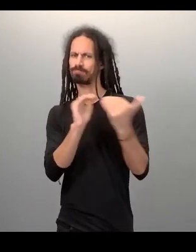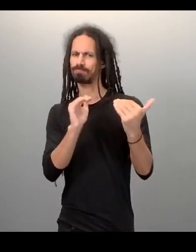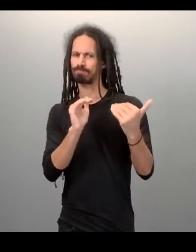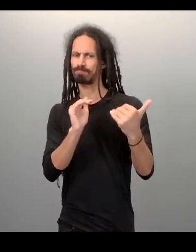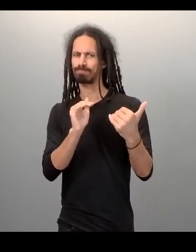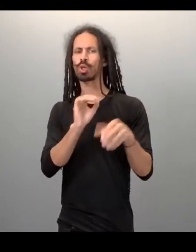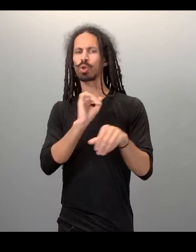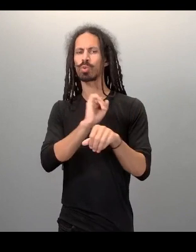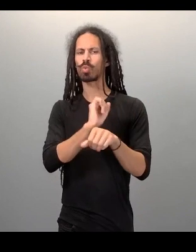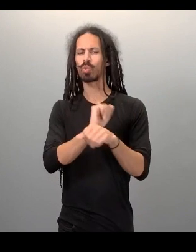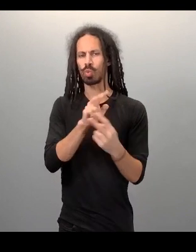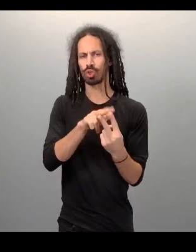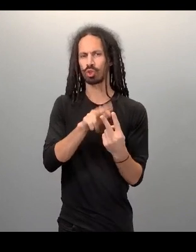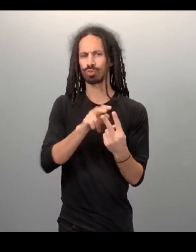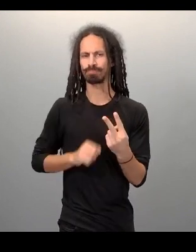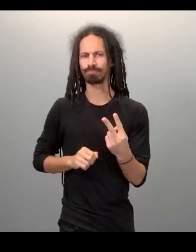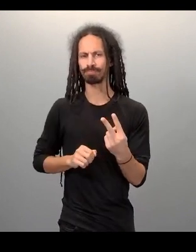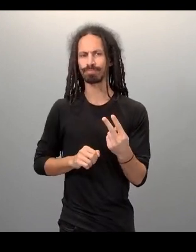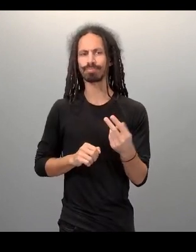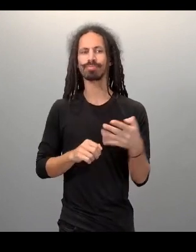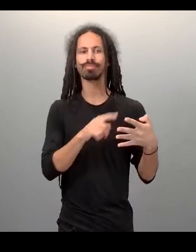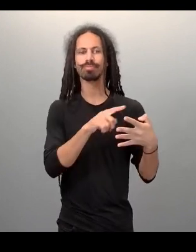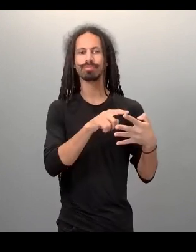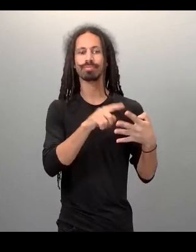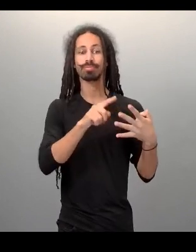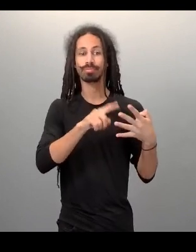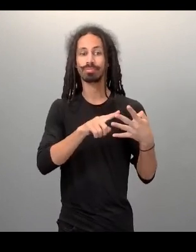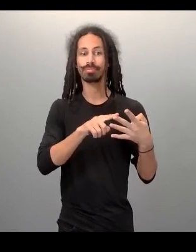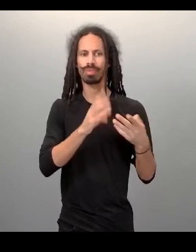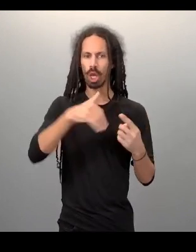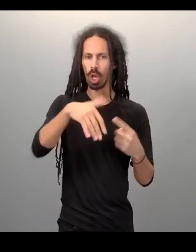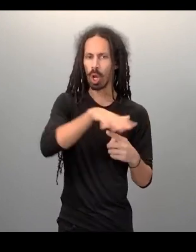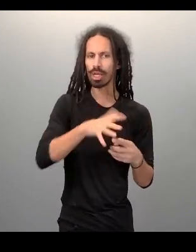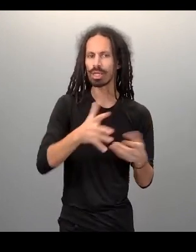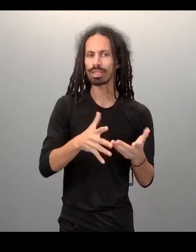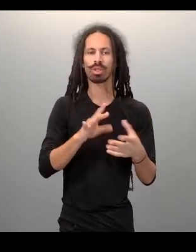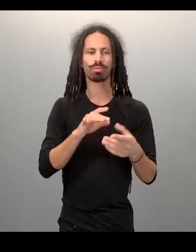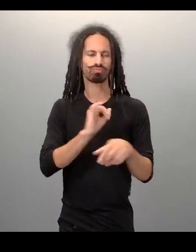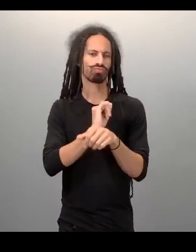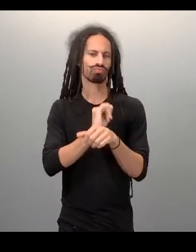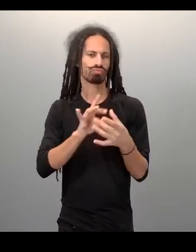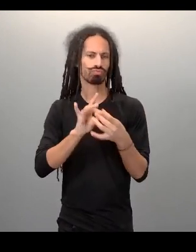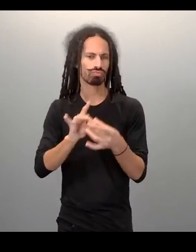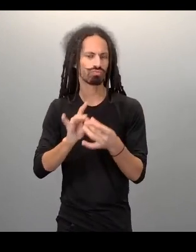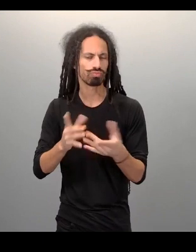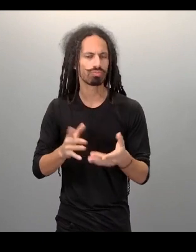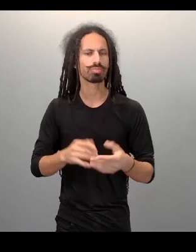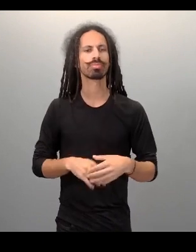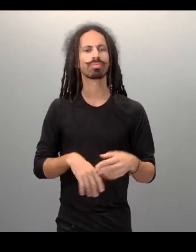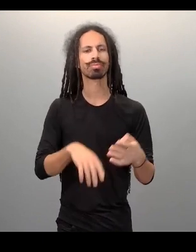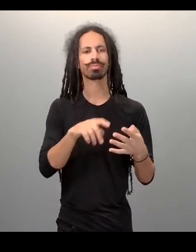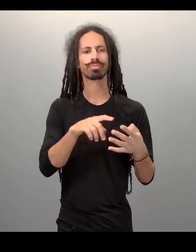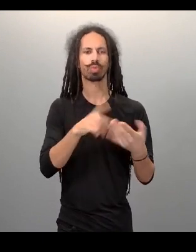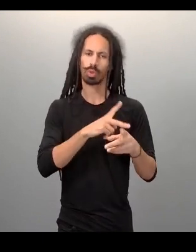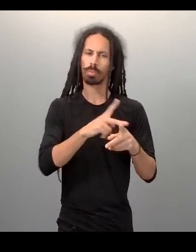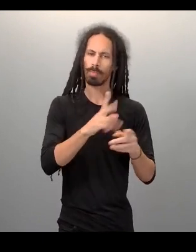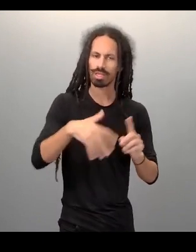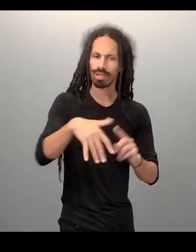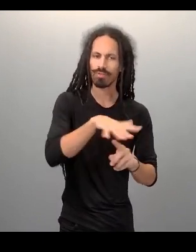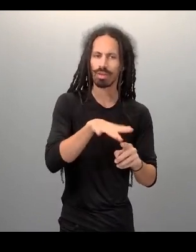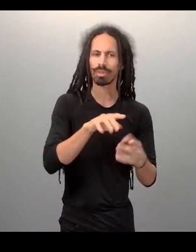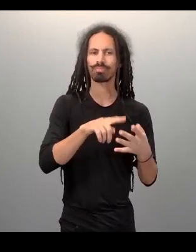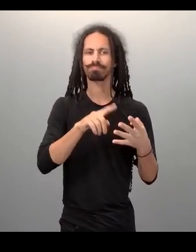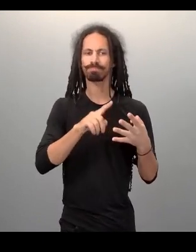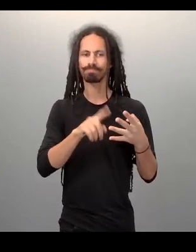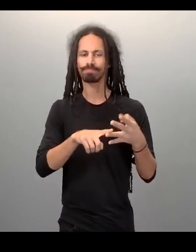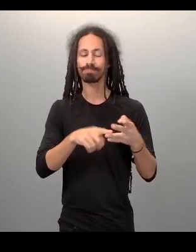co-workers. The context is work related. Again, this means it's a professional environment. The purpose